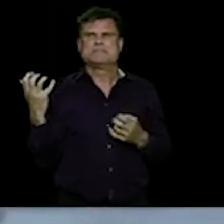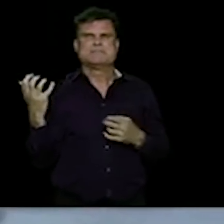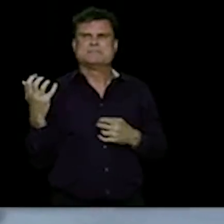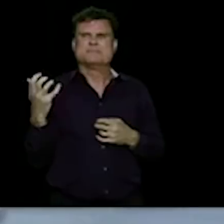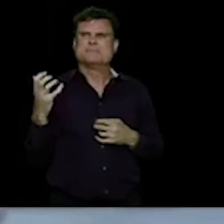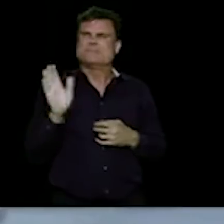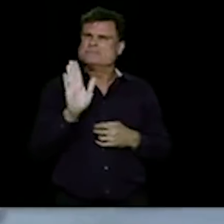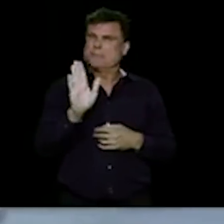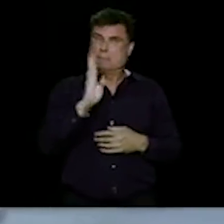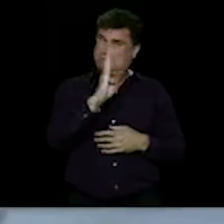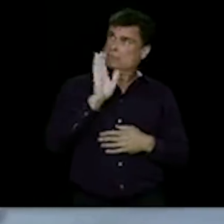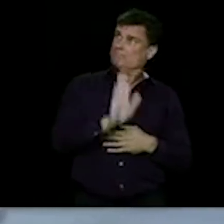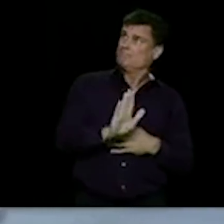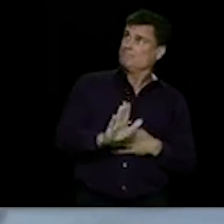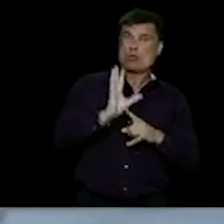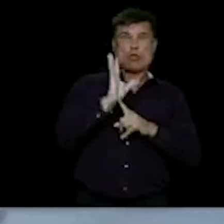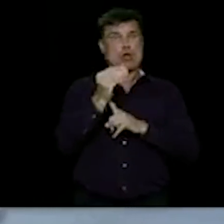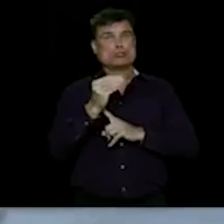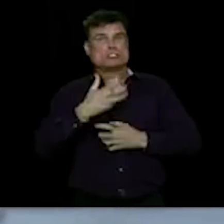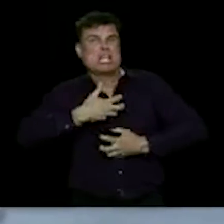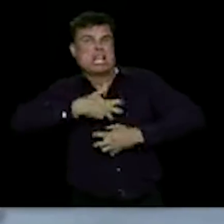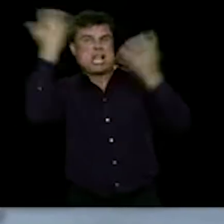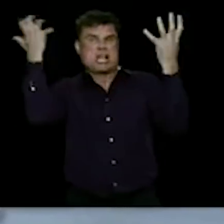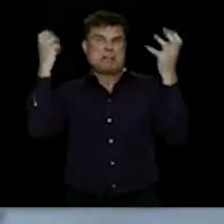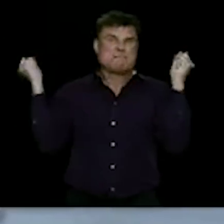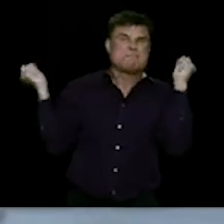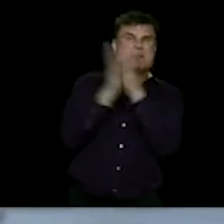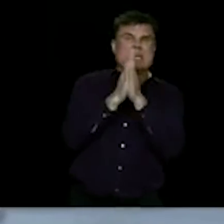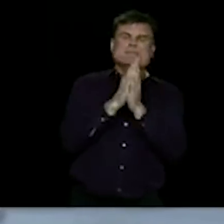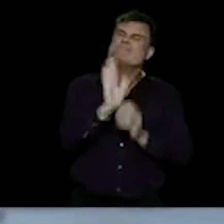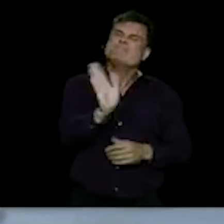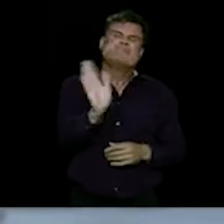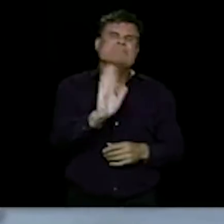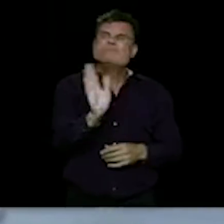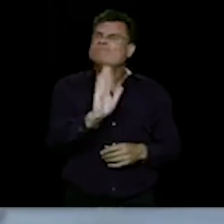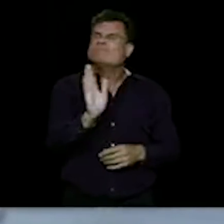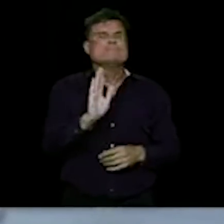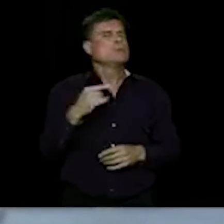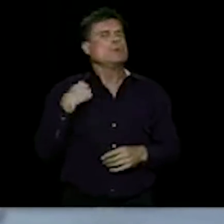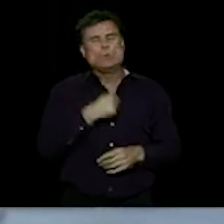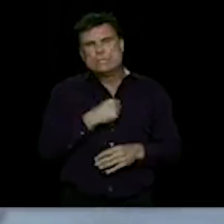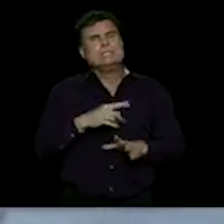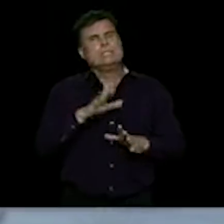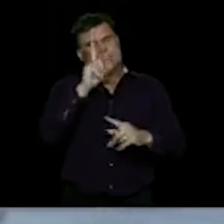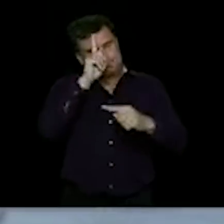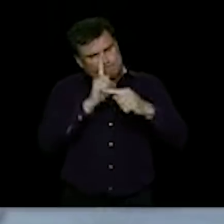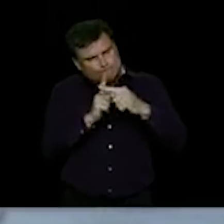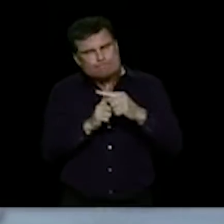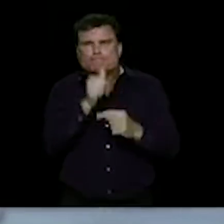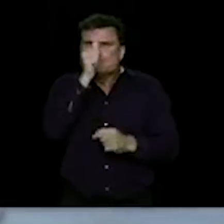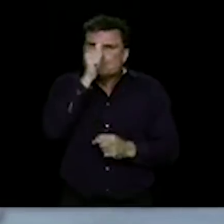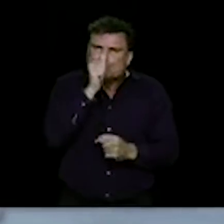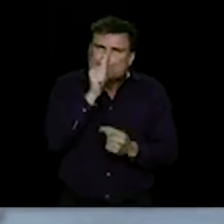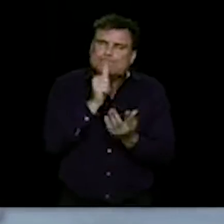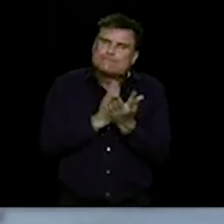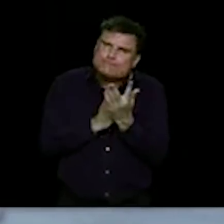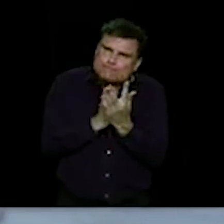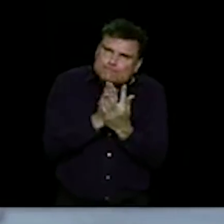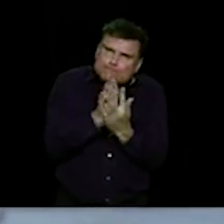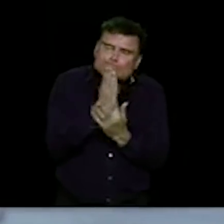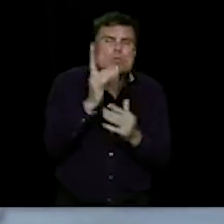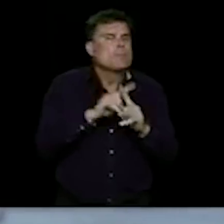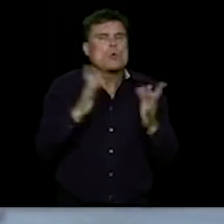each other through these challenging days, these days that are lasting far longer than many of us wanted. Many of us